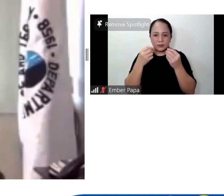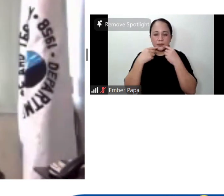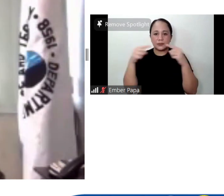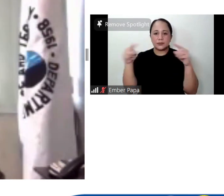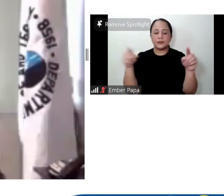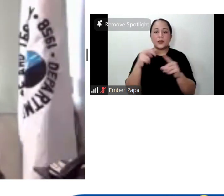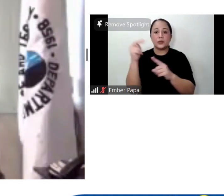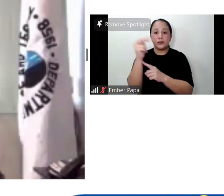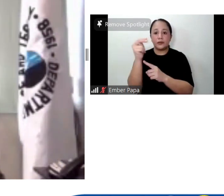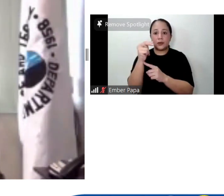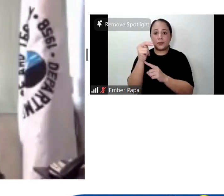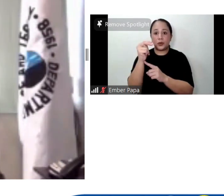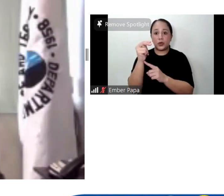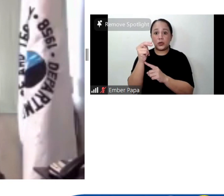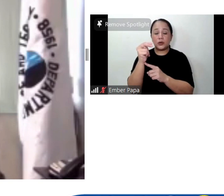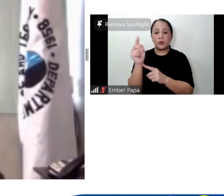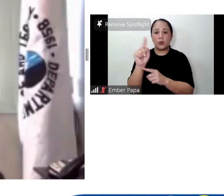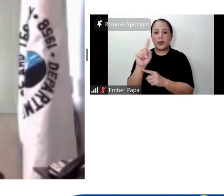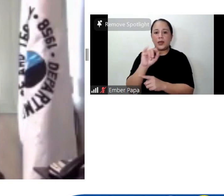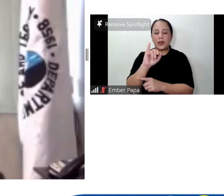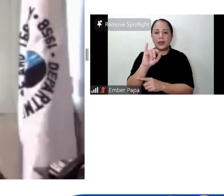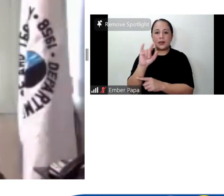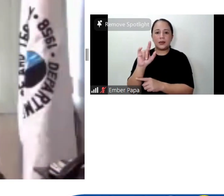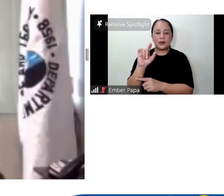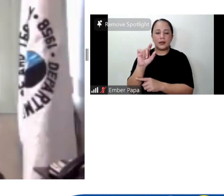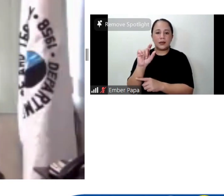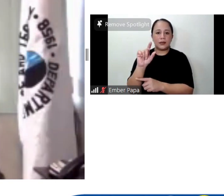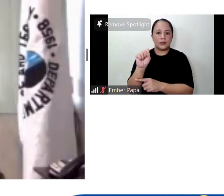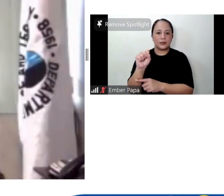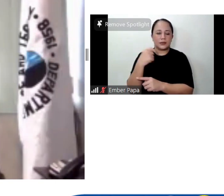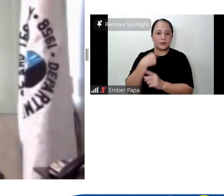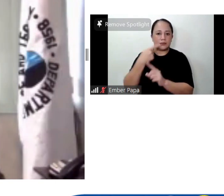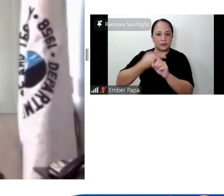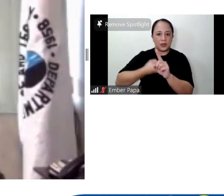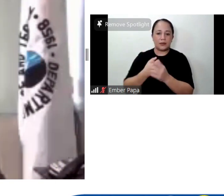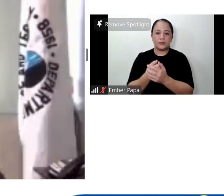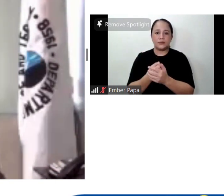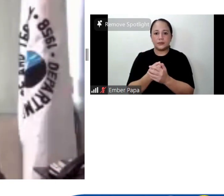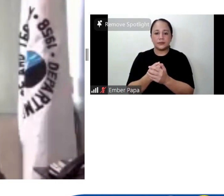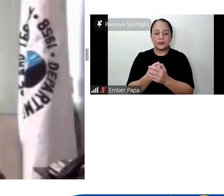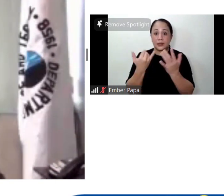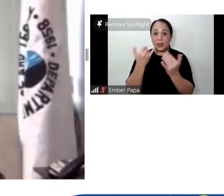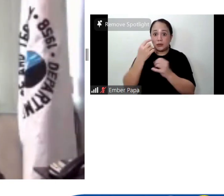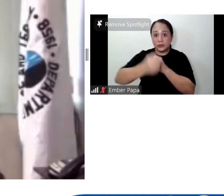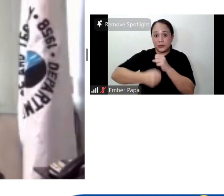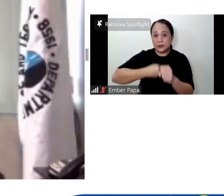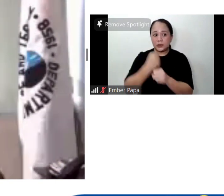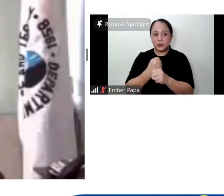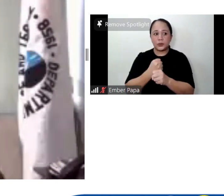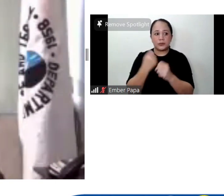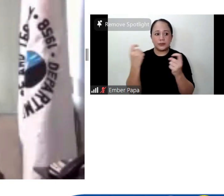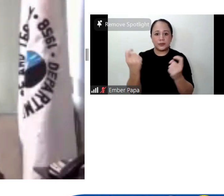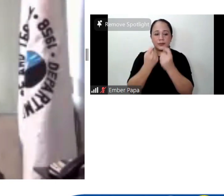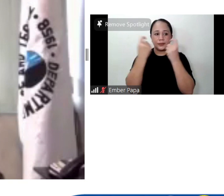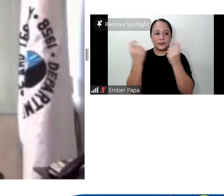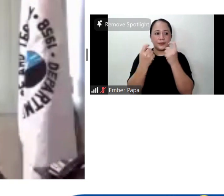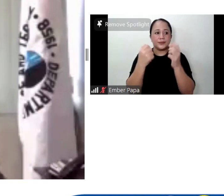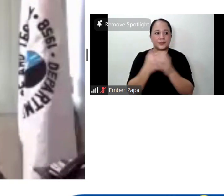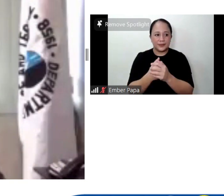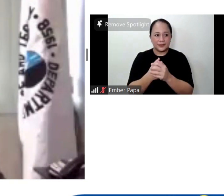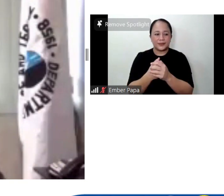of November as LIS Month. This year, we celebrate LIS Month with the